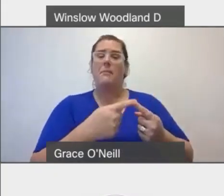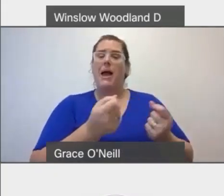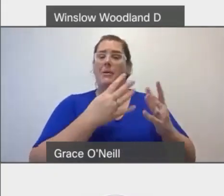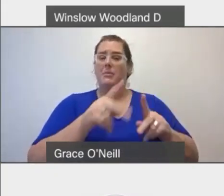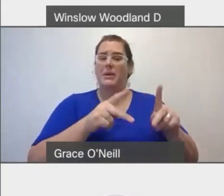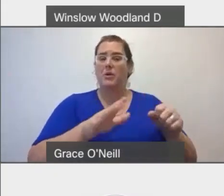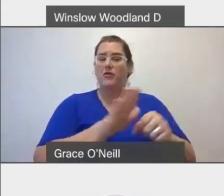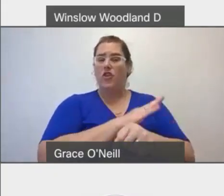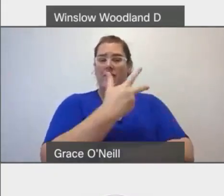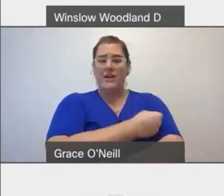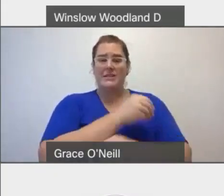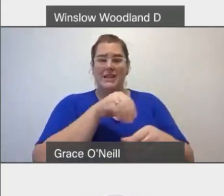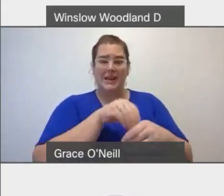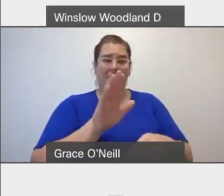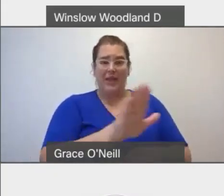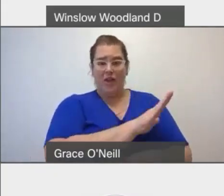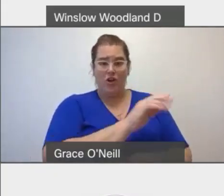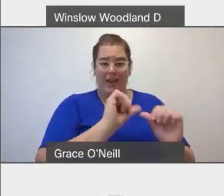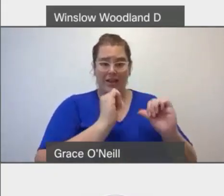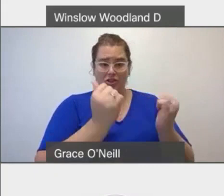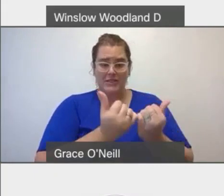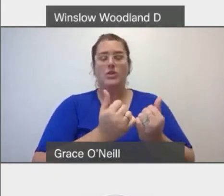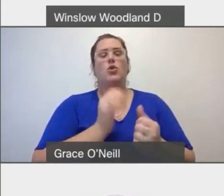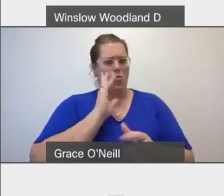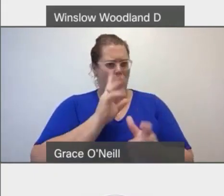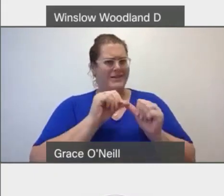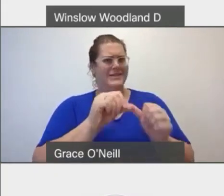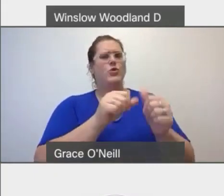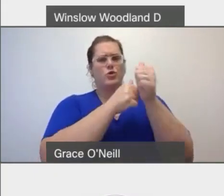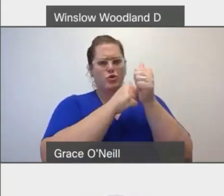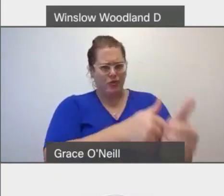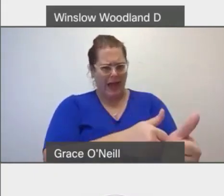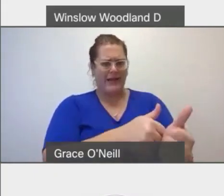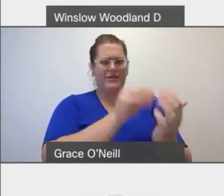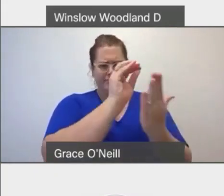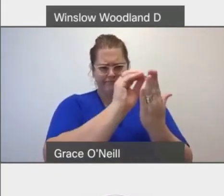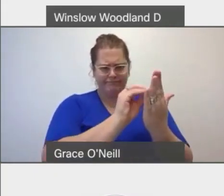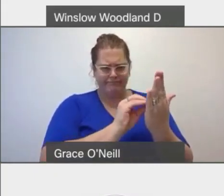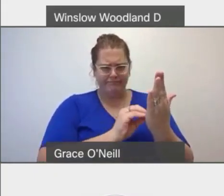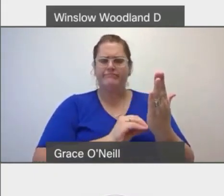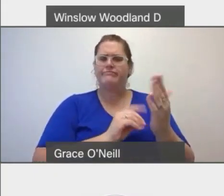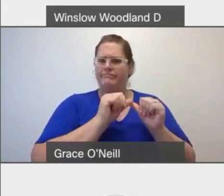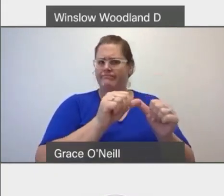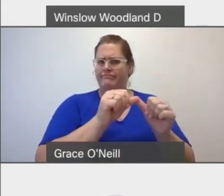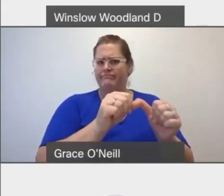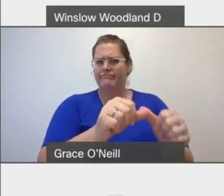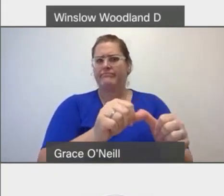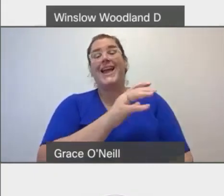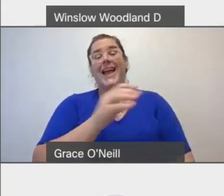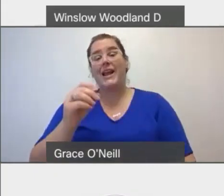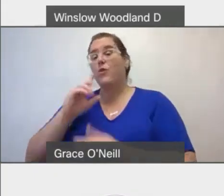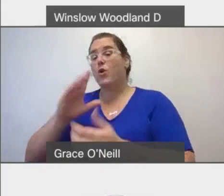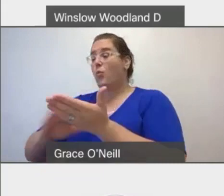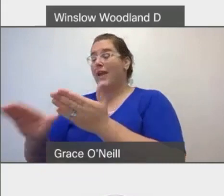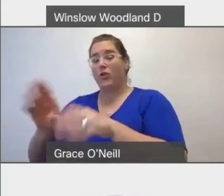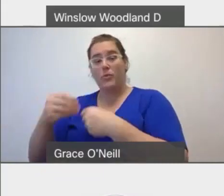agencies. And beginning in October for our waiver providers, the provider